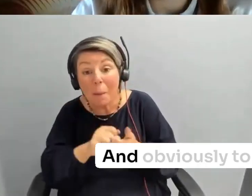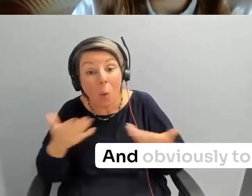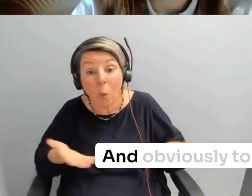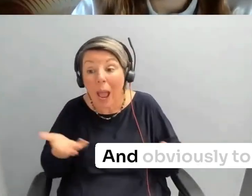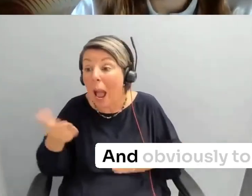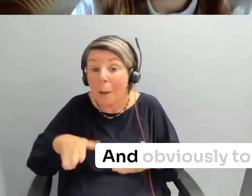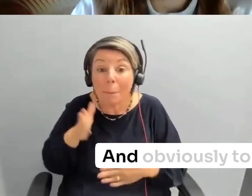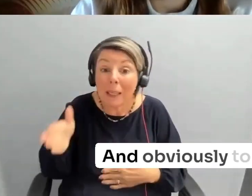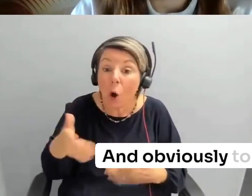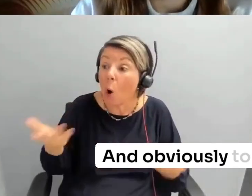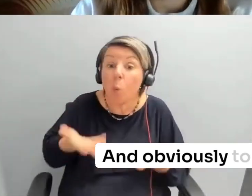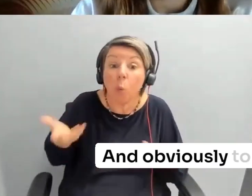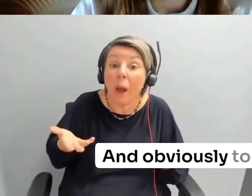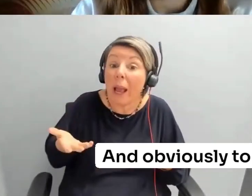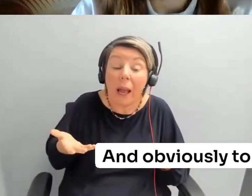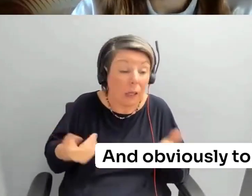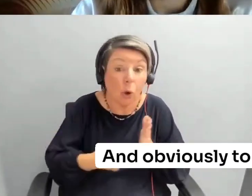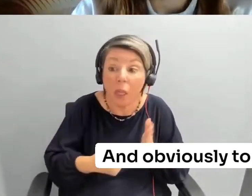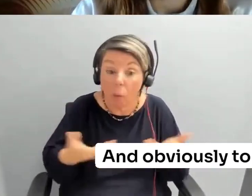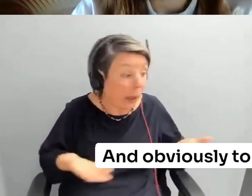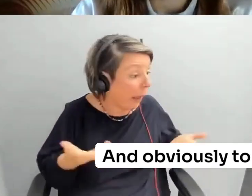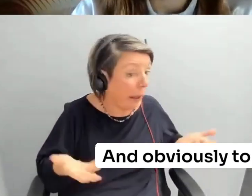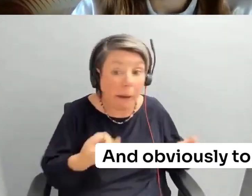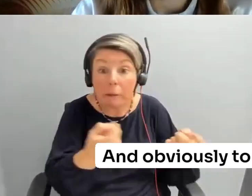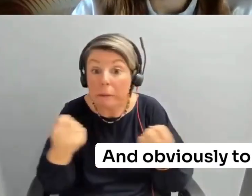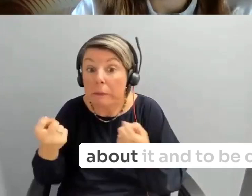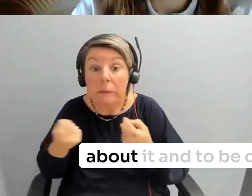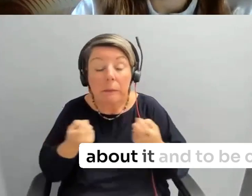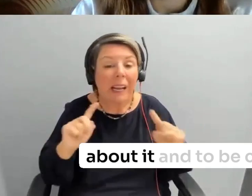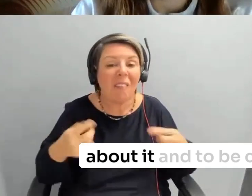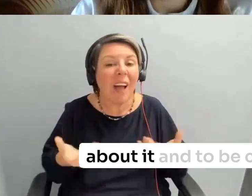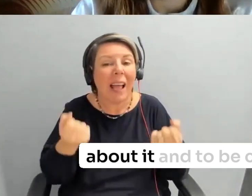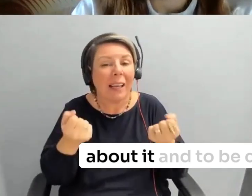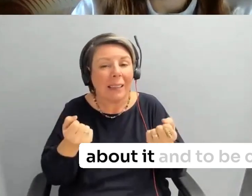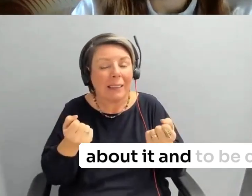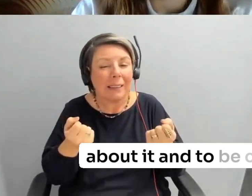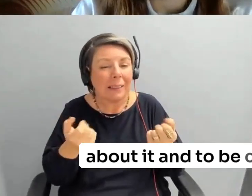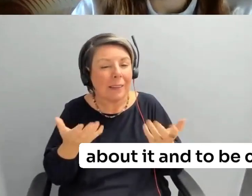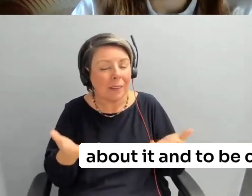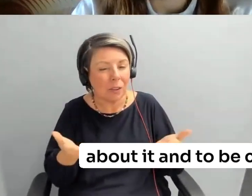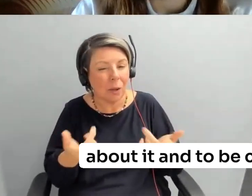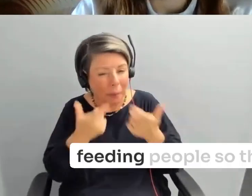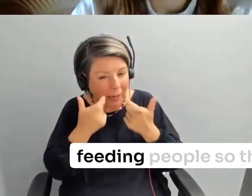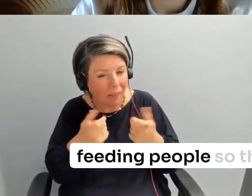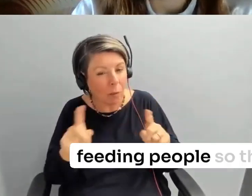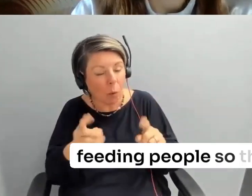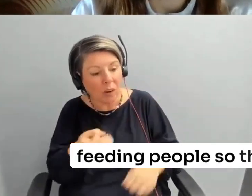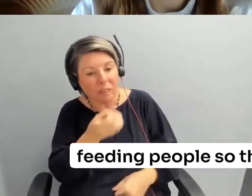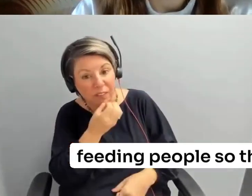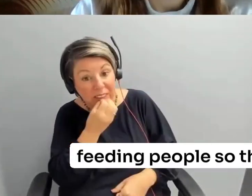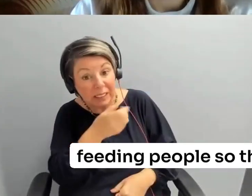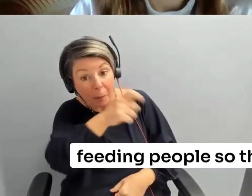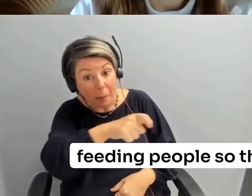is. And obviously to try and sensitively talk about it, and to be careful about what you're feeding people, so